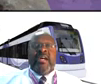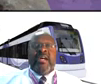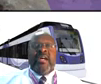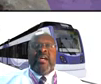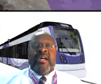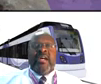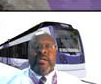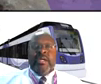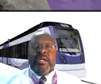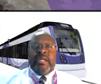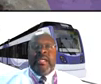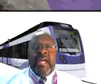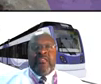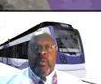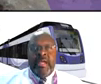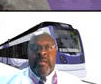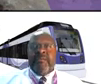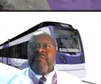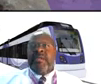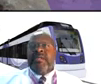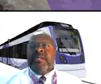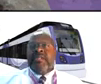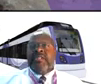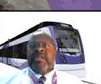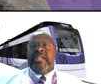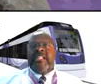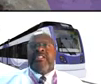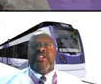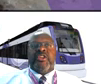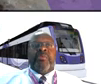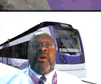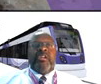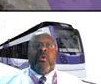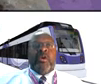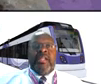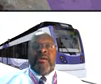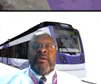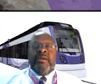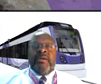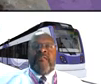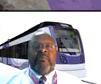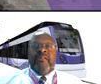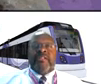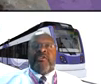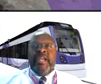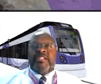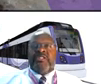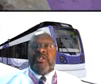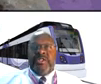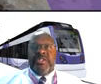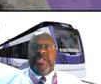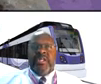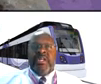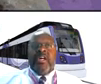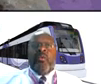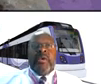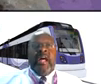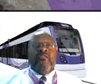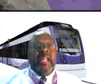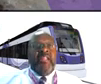this meeting. Catherine Webb, the communications third-party coordinator for Maryland Transit